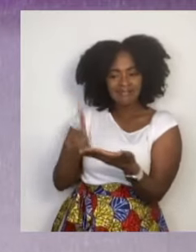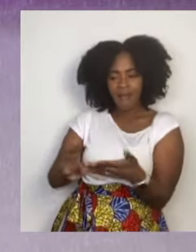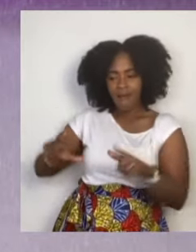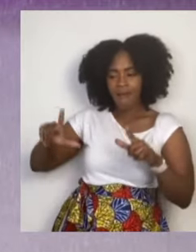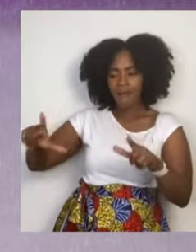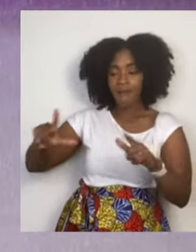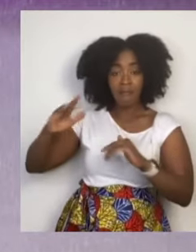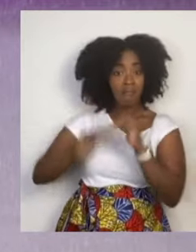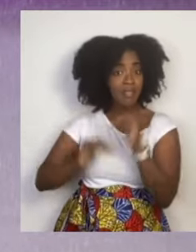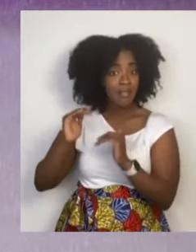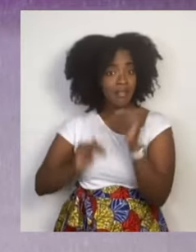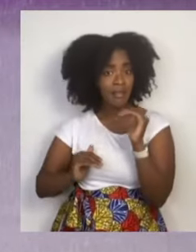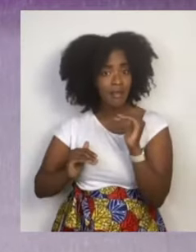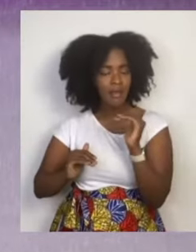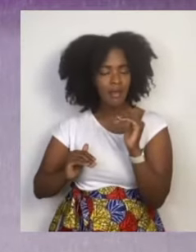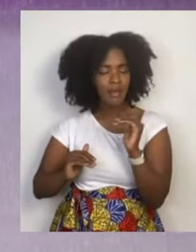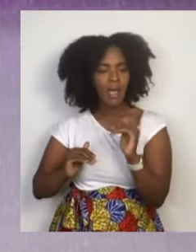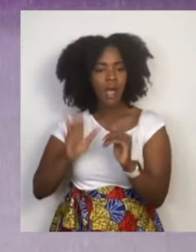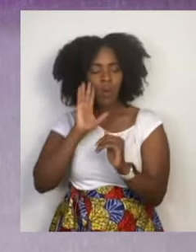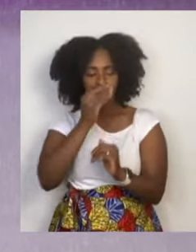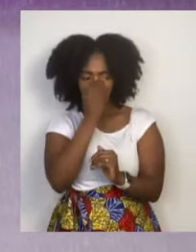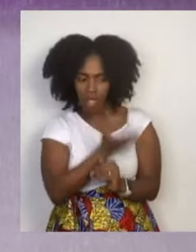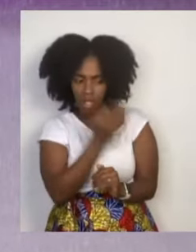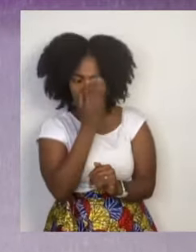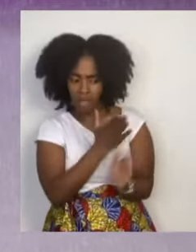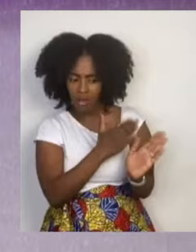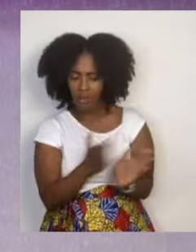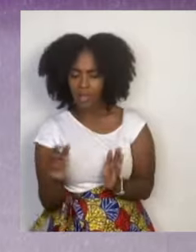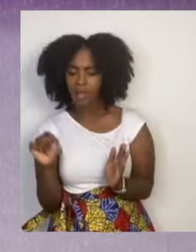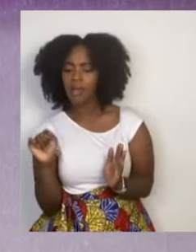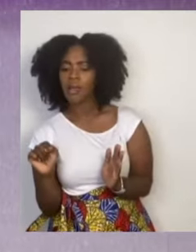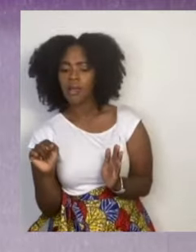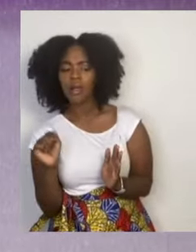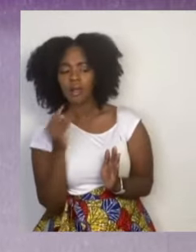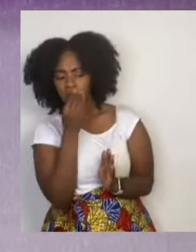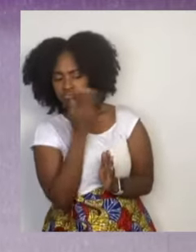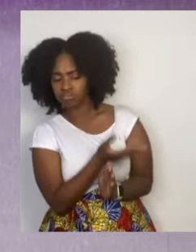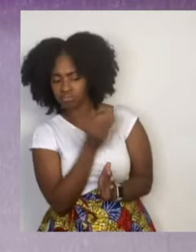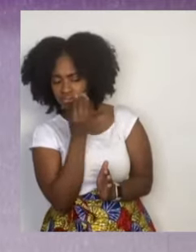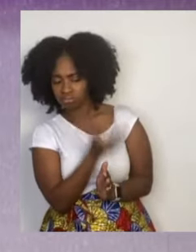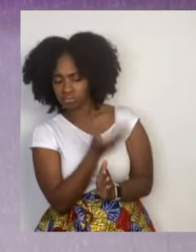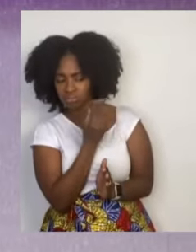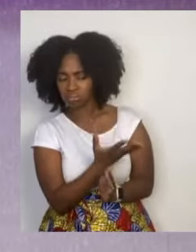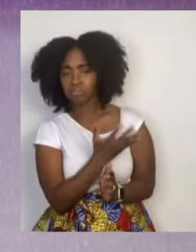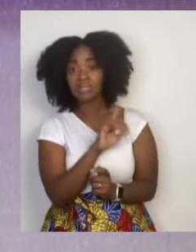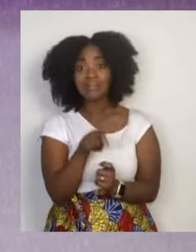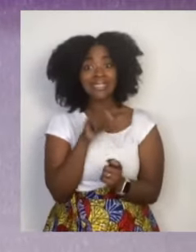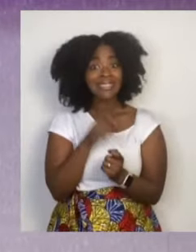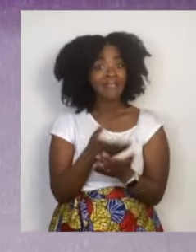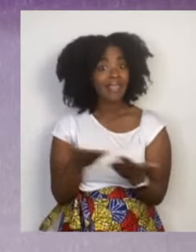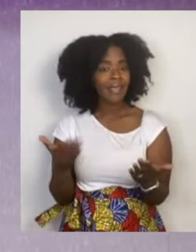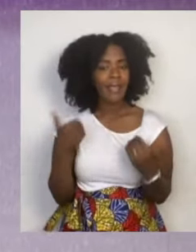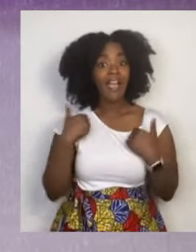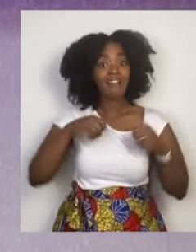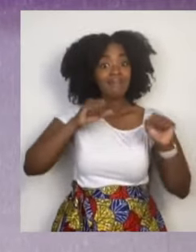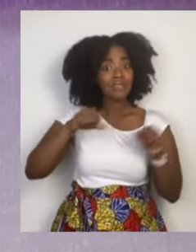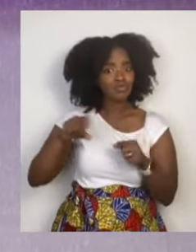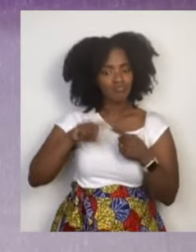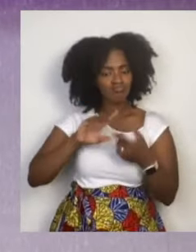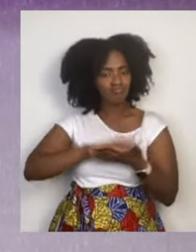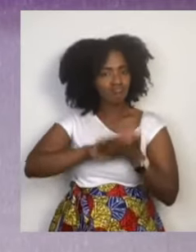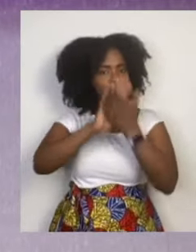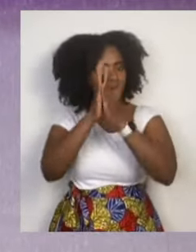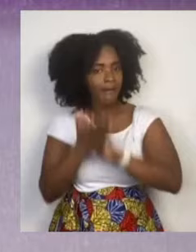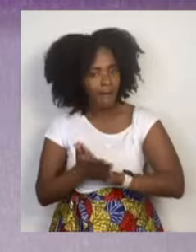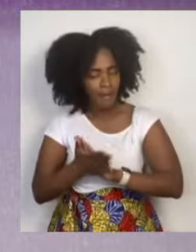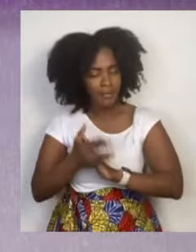the plans of what a particular thing has the potential to be. But